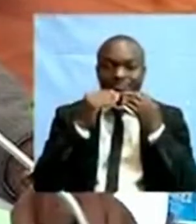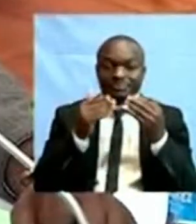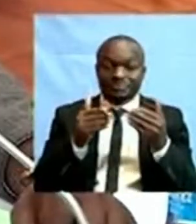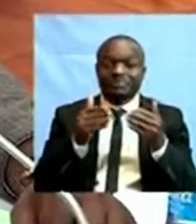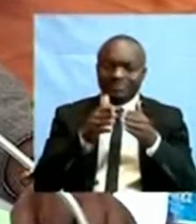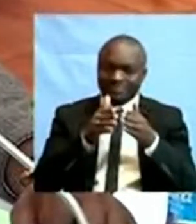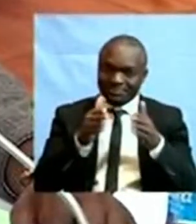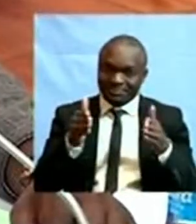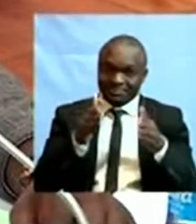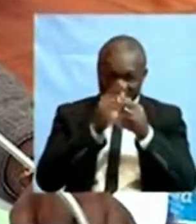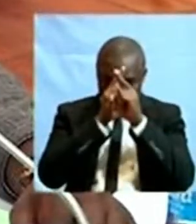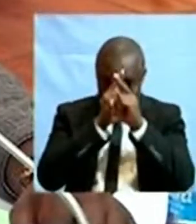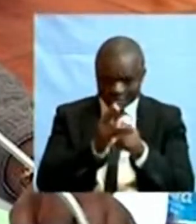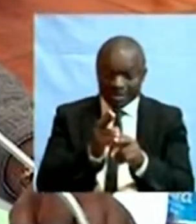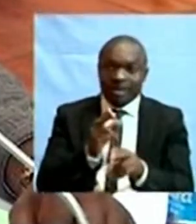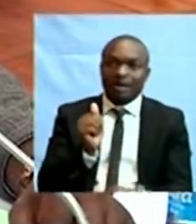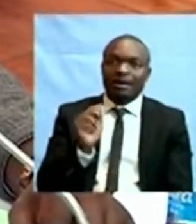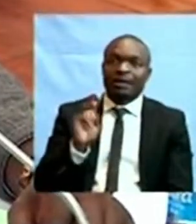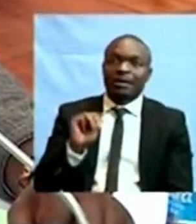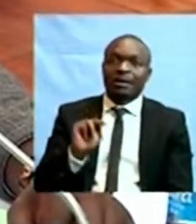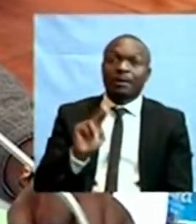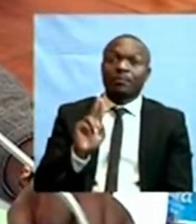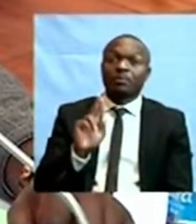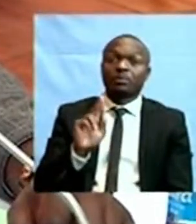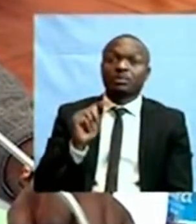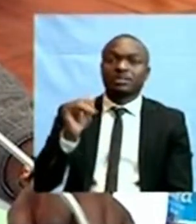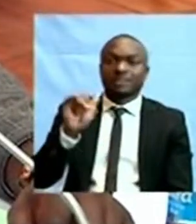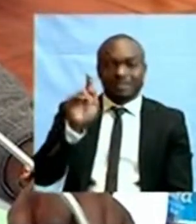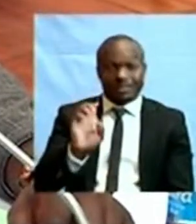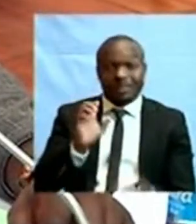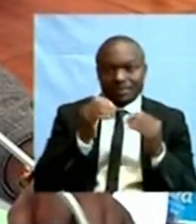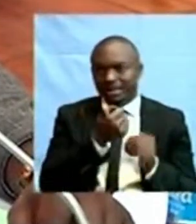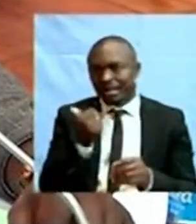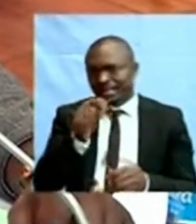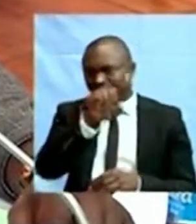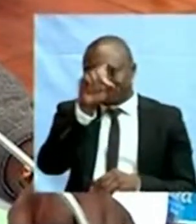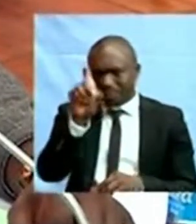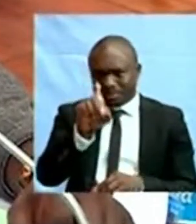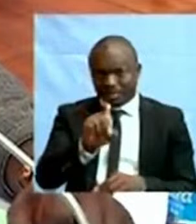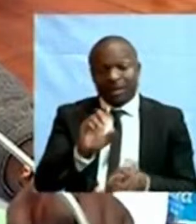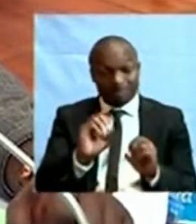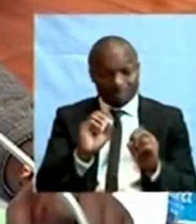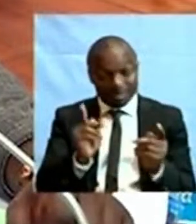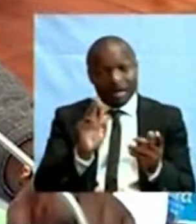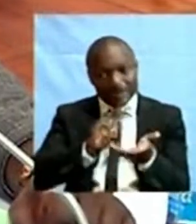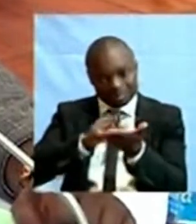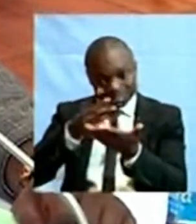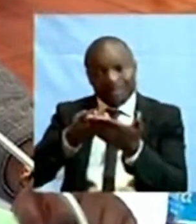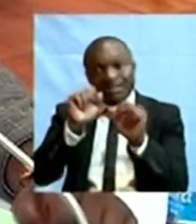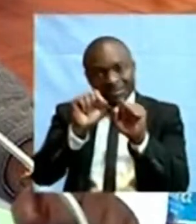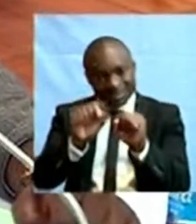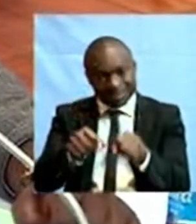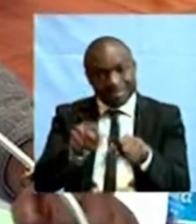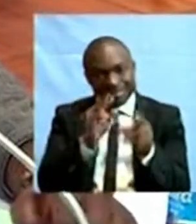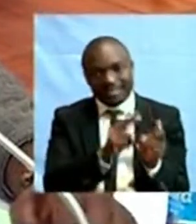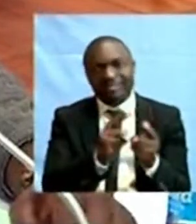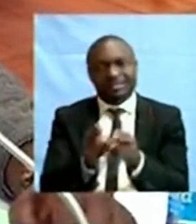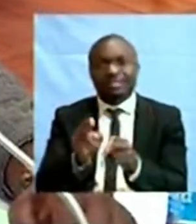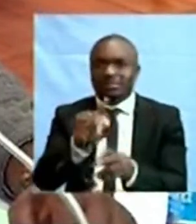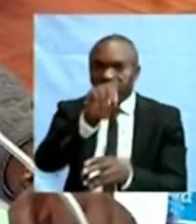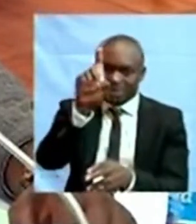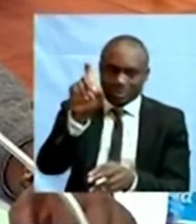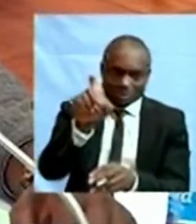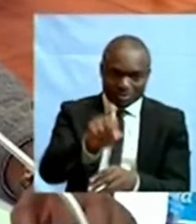Honorable Mtike. Any more questions, Honorable members? Okay, witness, you may proceed to respond to the